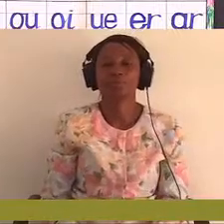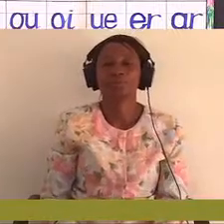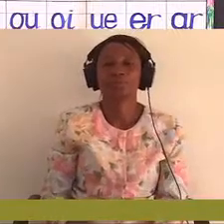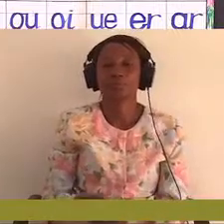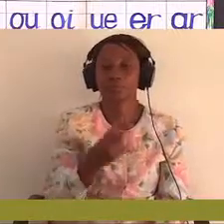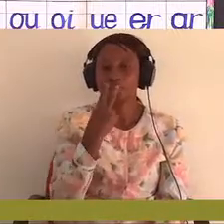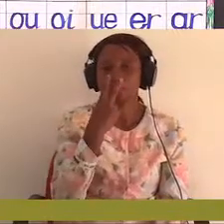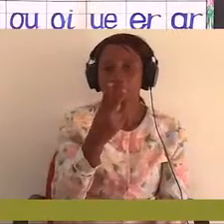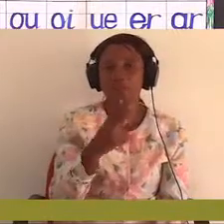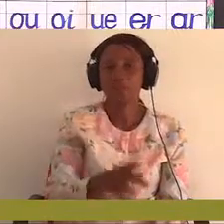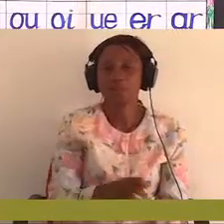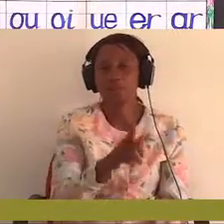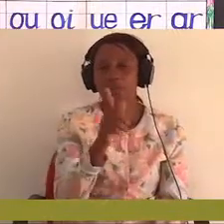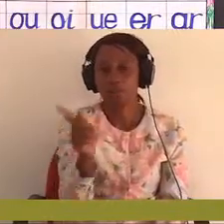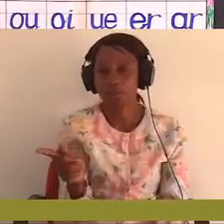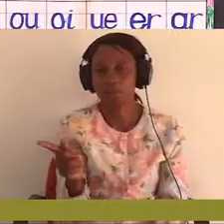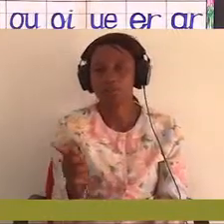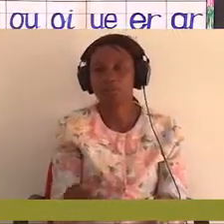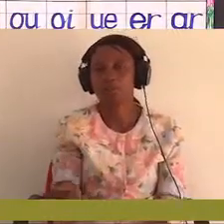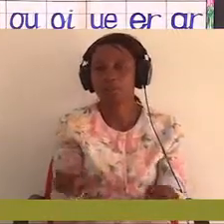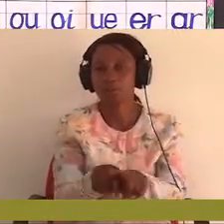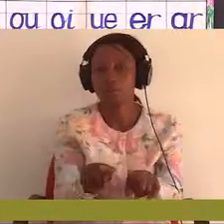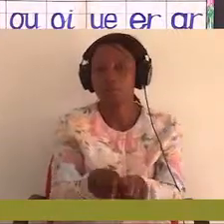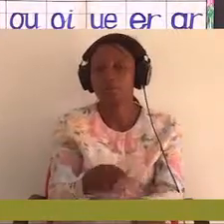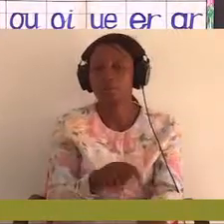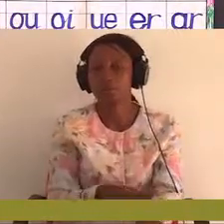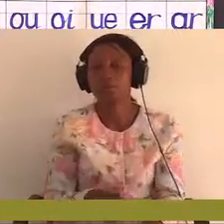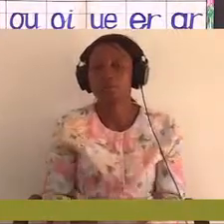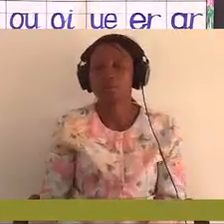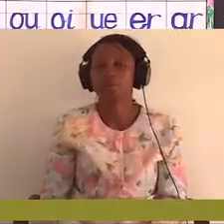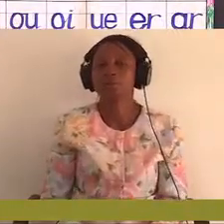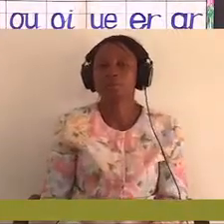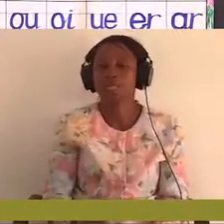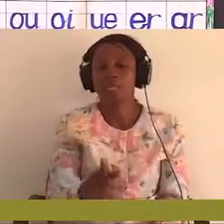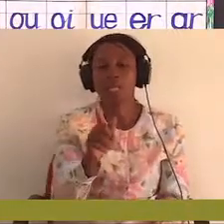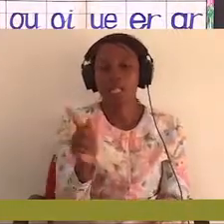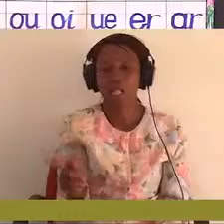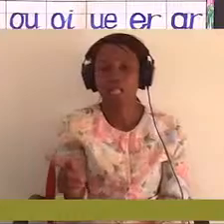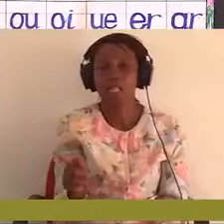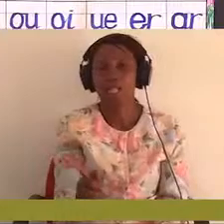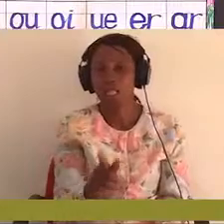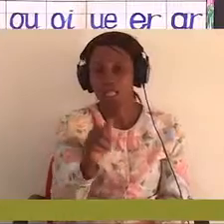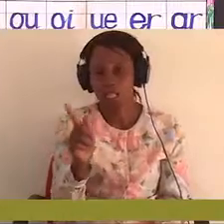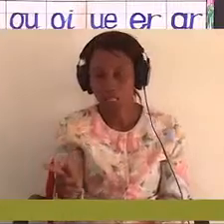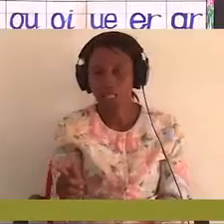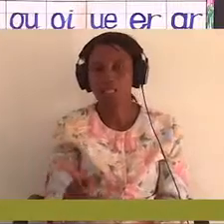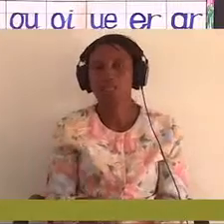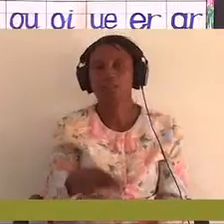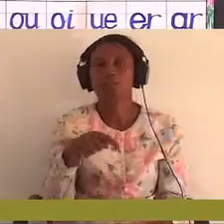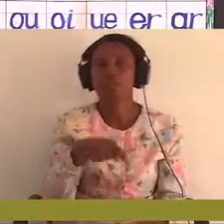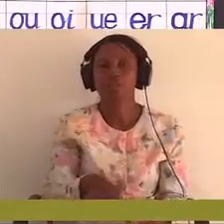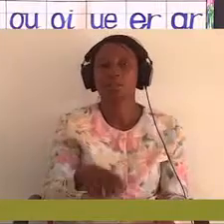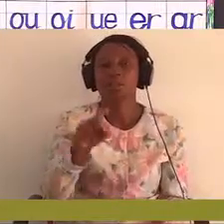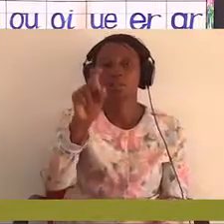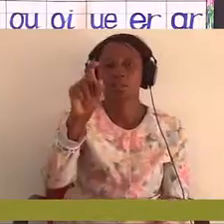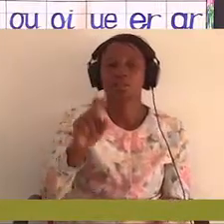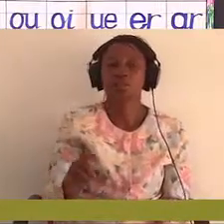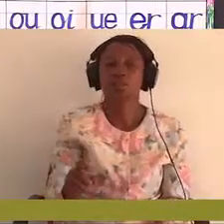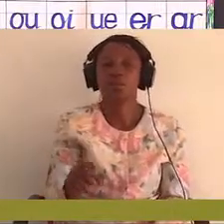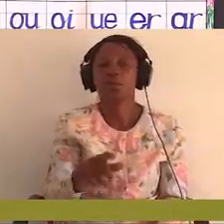see G, the letter G, letter sound G in the word gap.